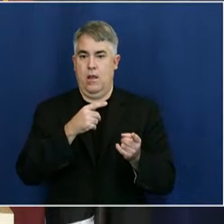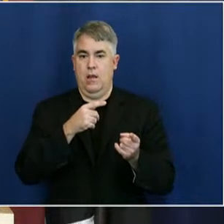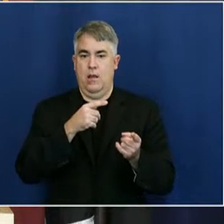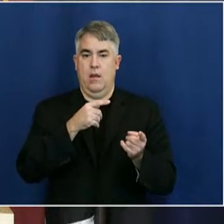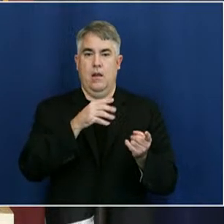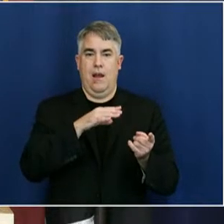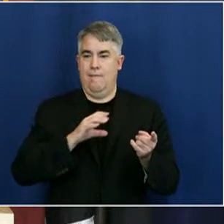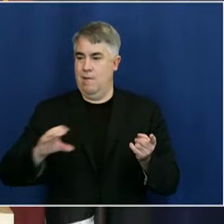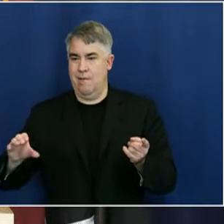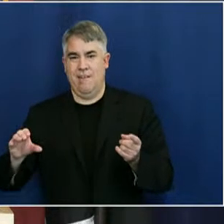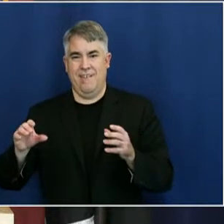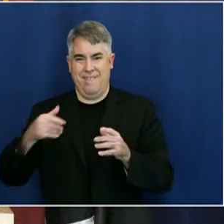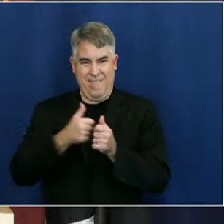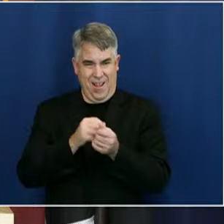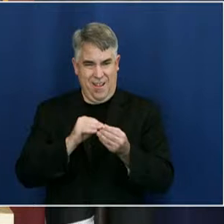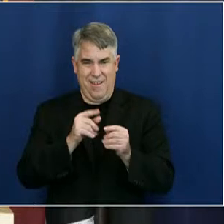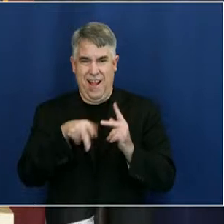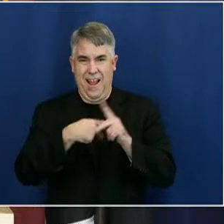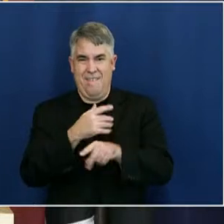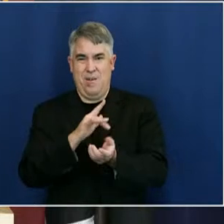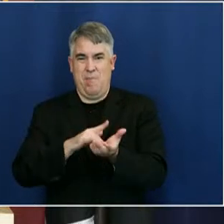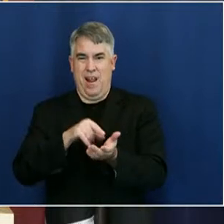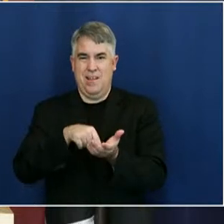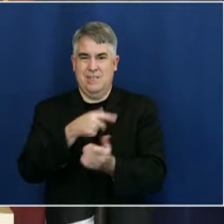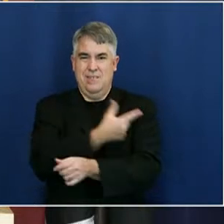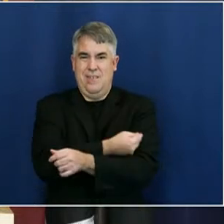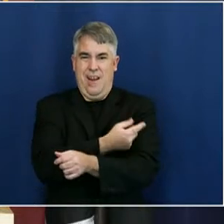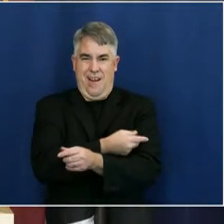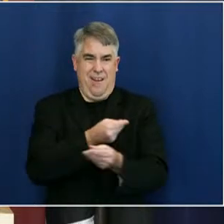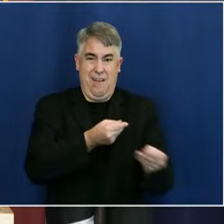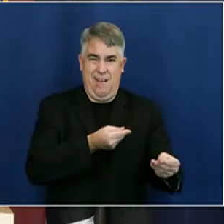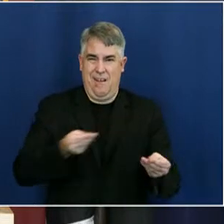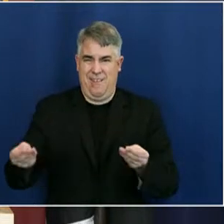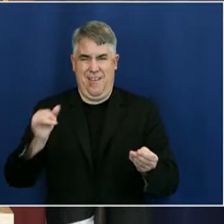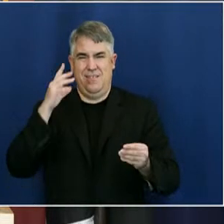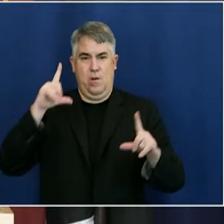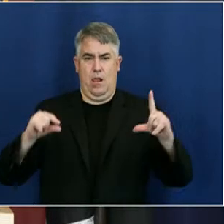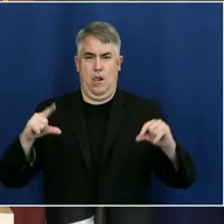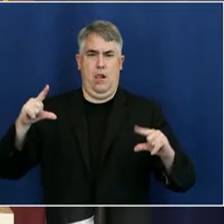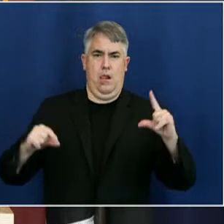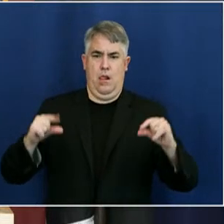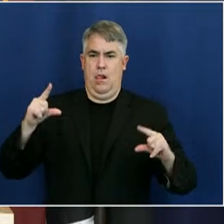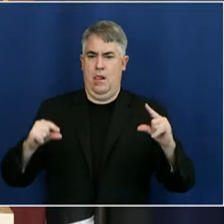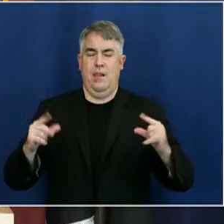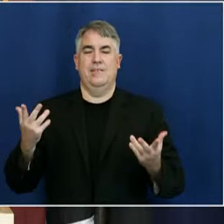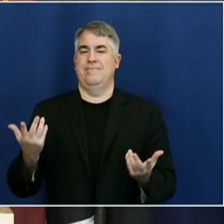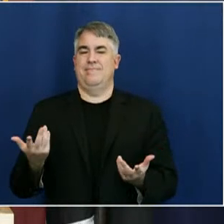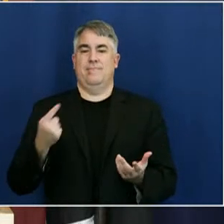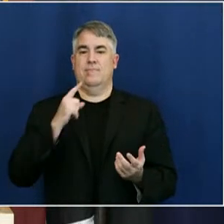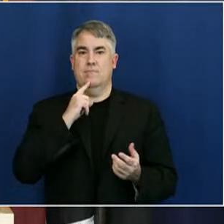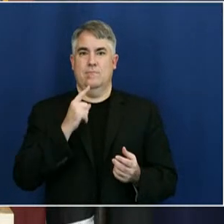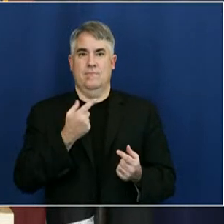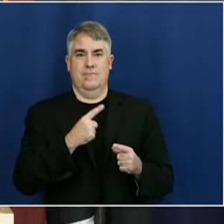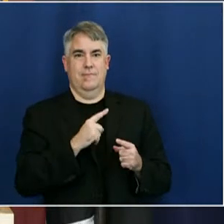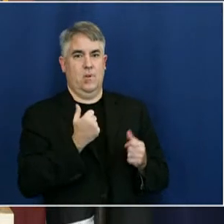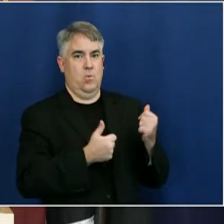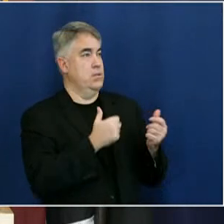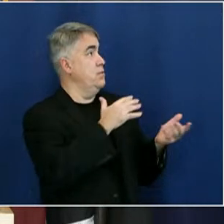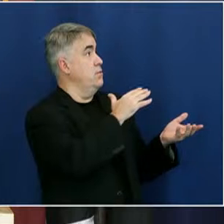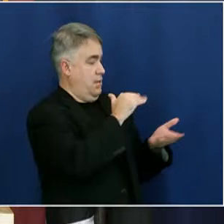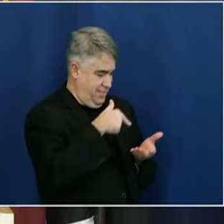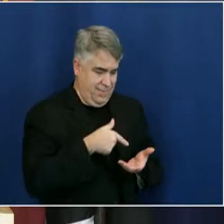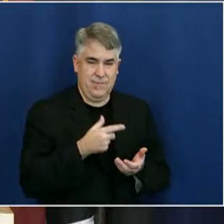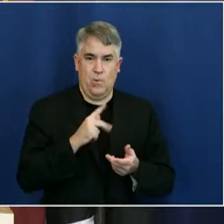do get shipped separately. And so the real fluctuations that you see there is just based on the availability of which vaccine you're receiving and which one you